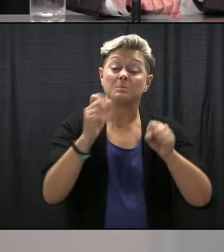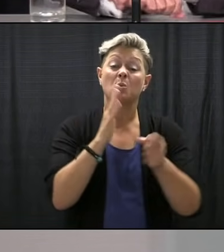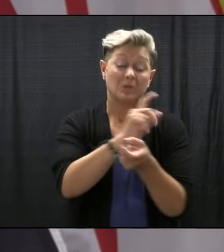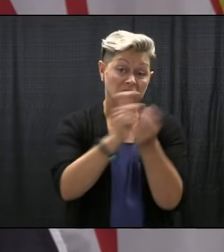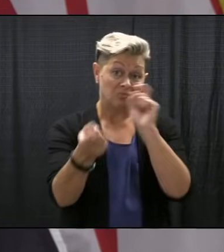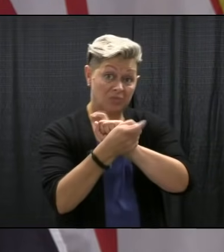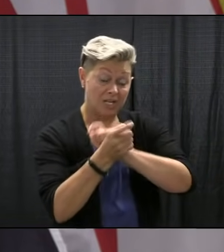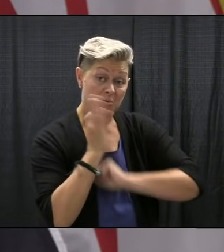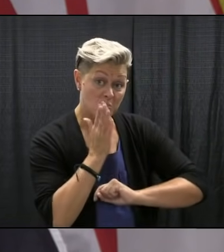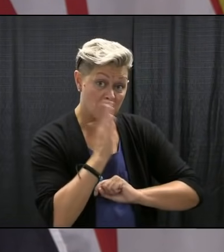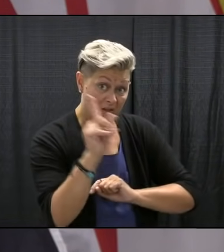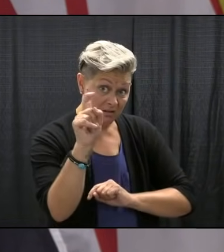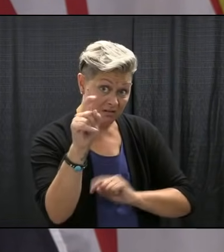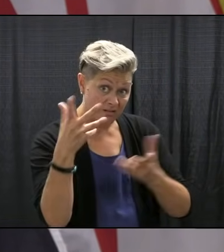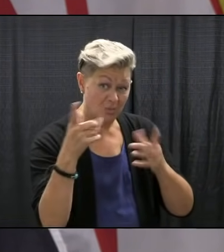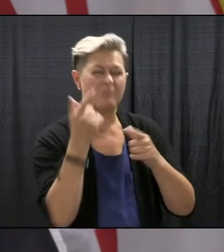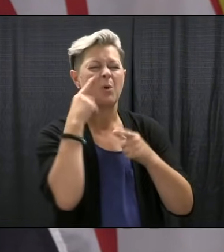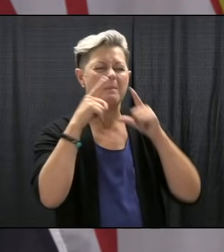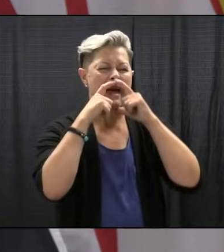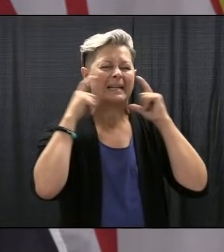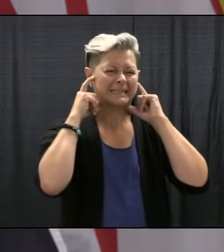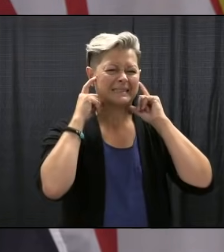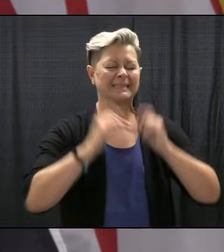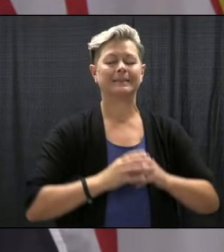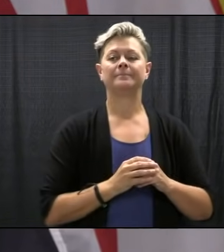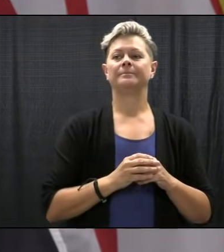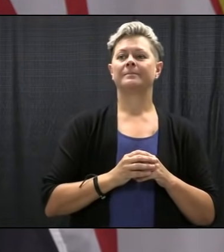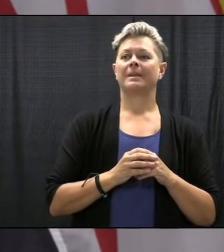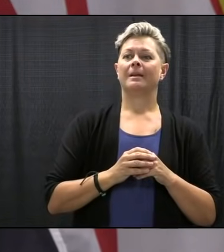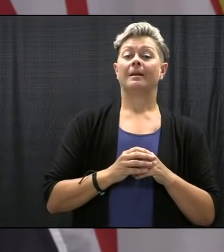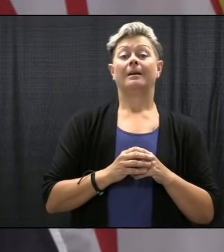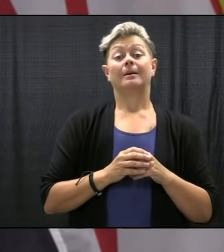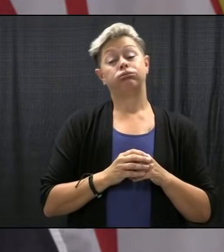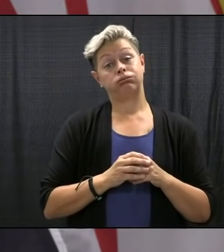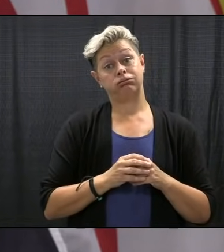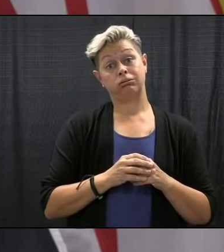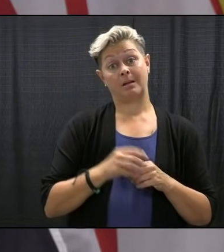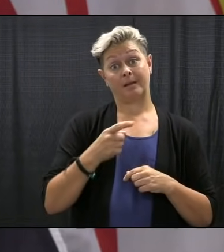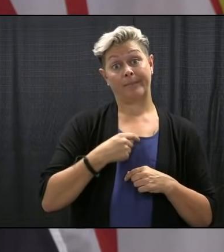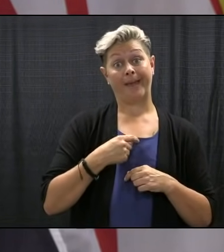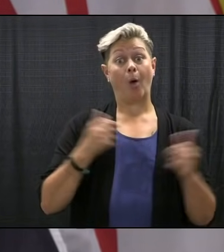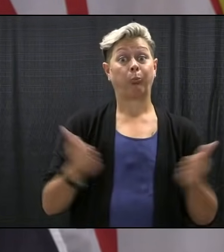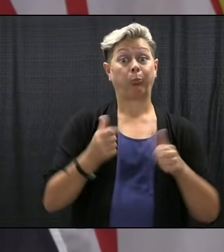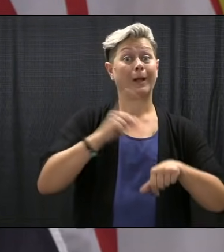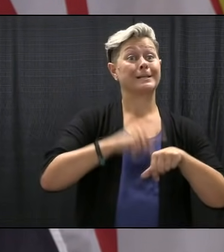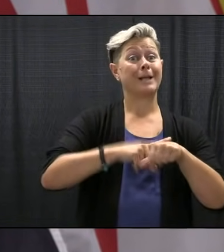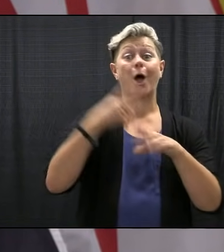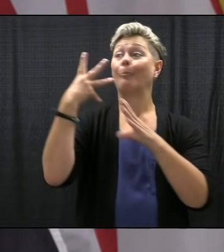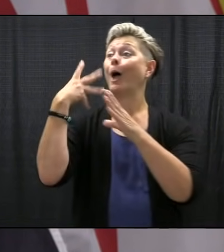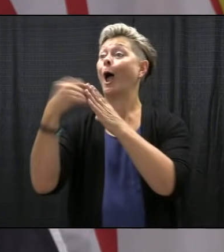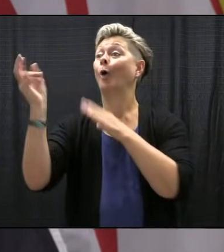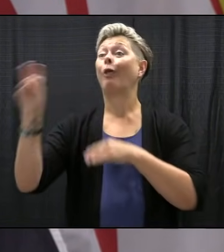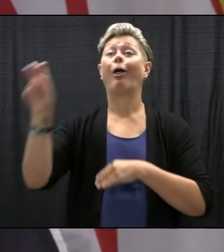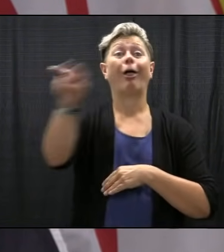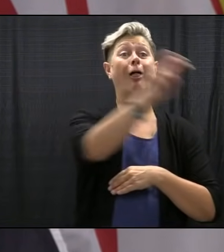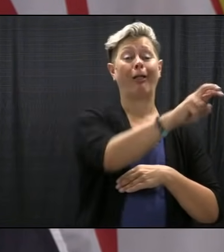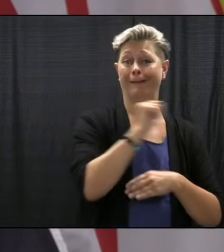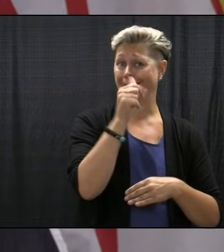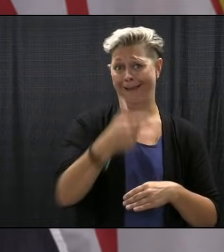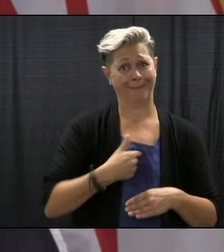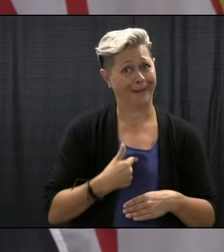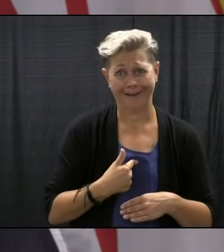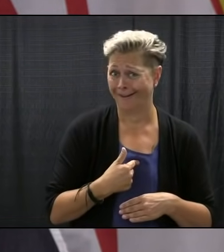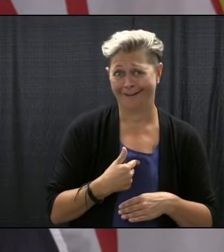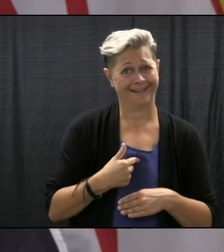So, I mean, I will admit I don't get a lot of time to go out, but when I have gone out and been